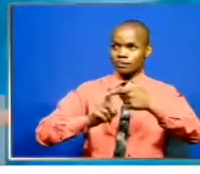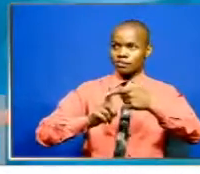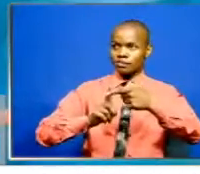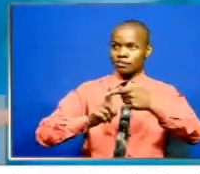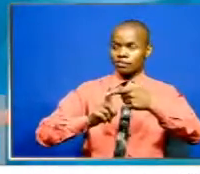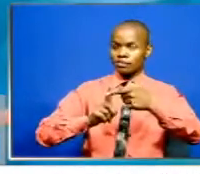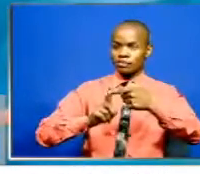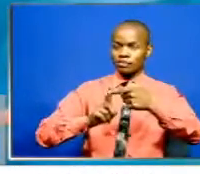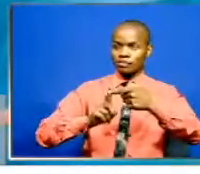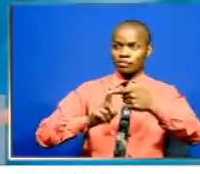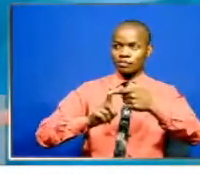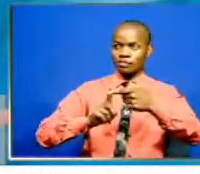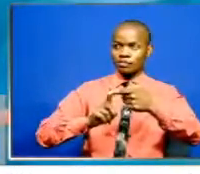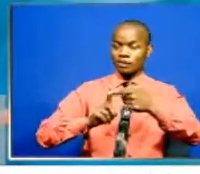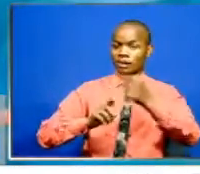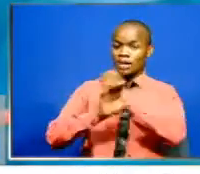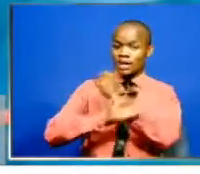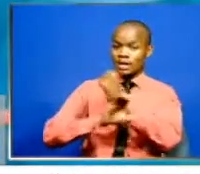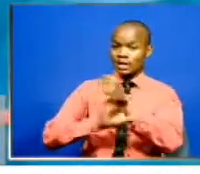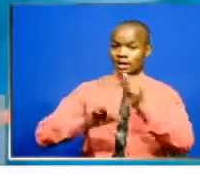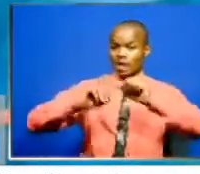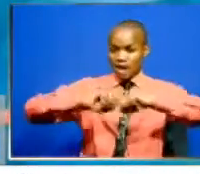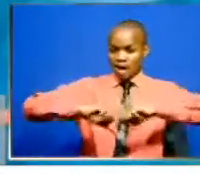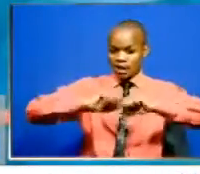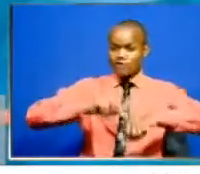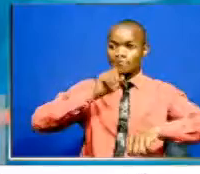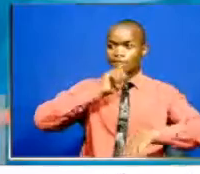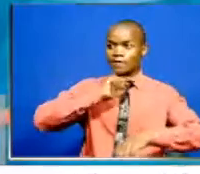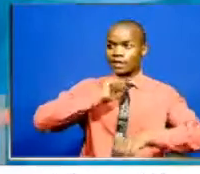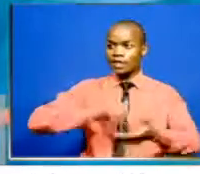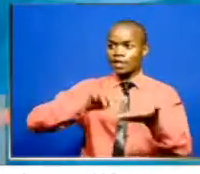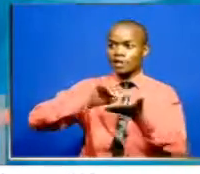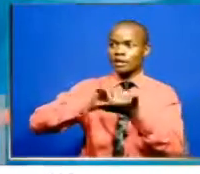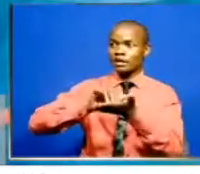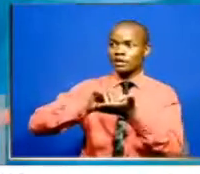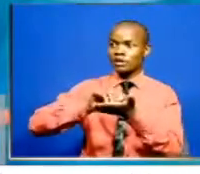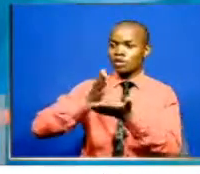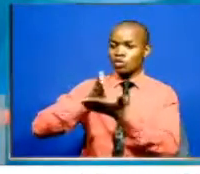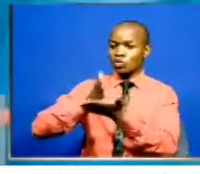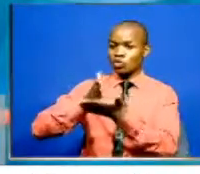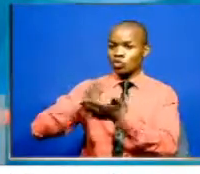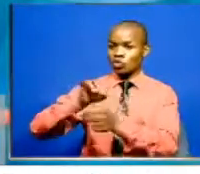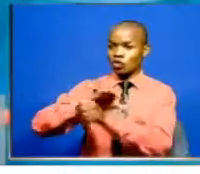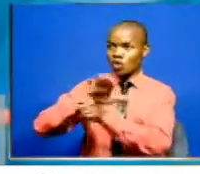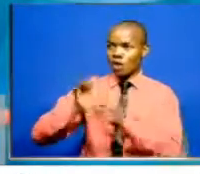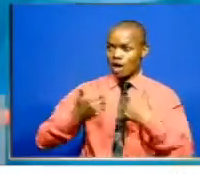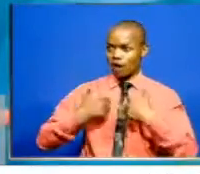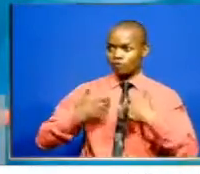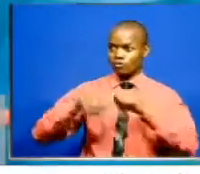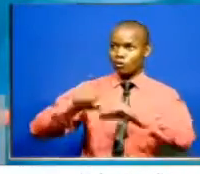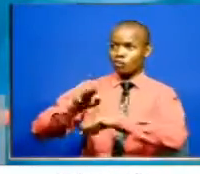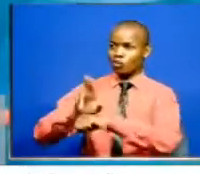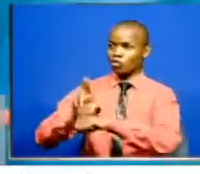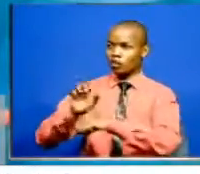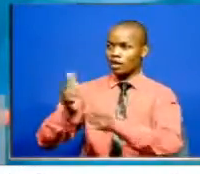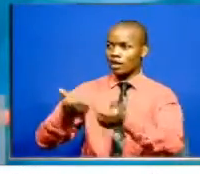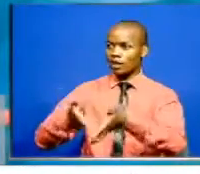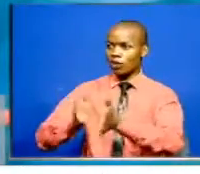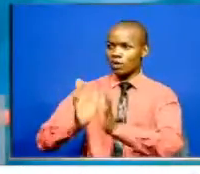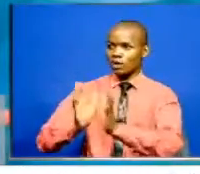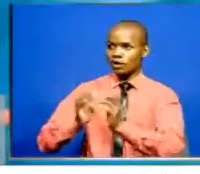Member States have agreed, due to COVID-19, to take a two-step approach. Mm-hmm.